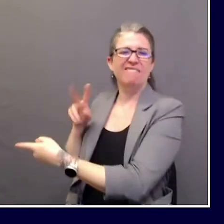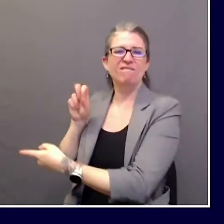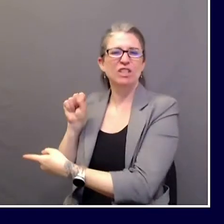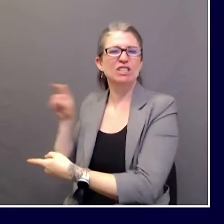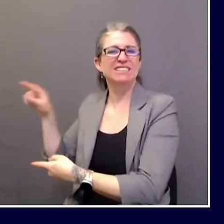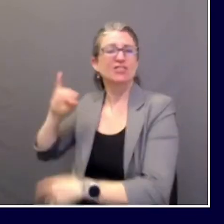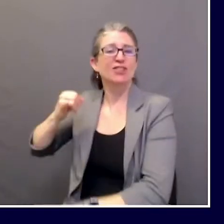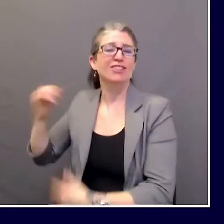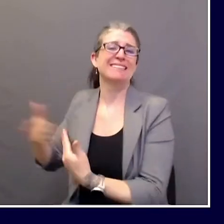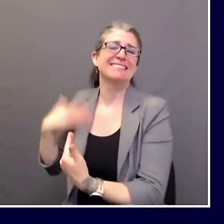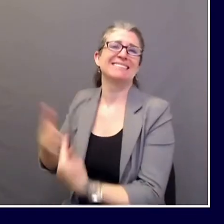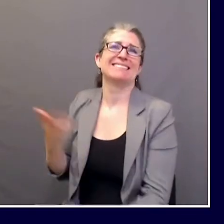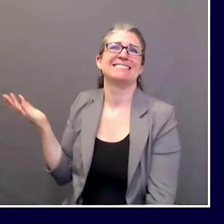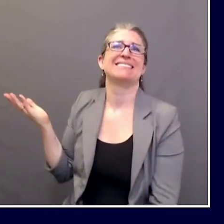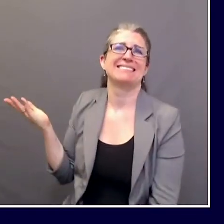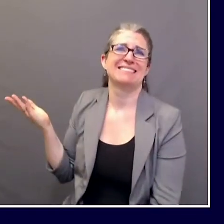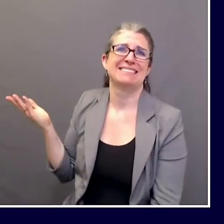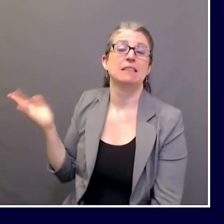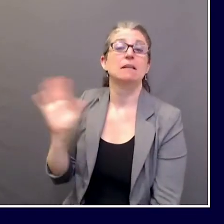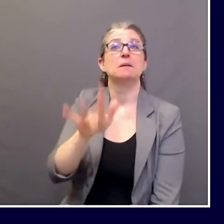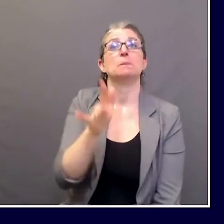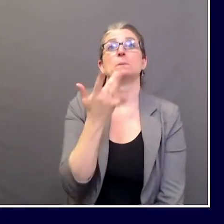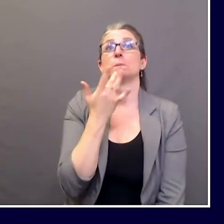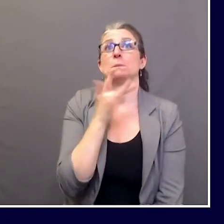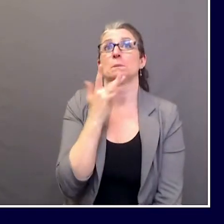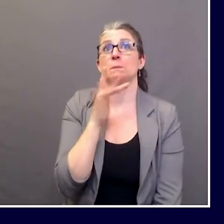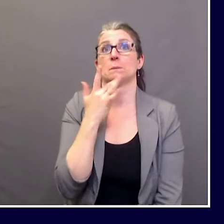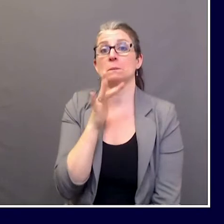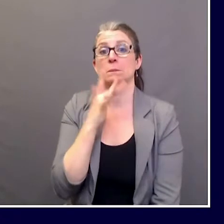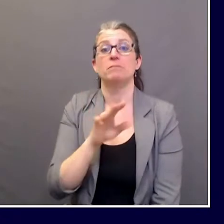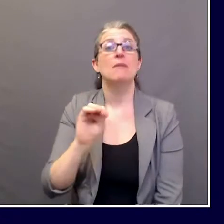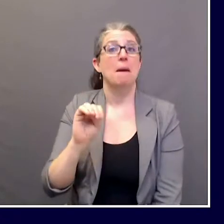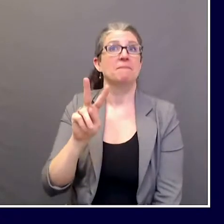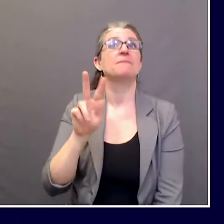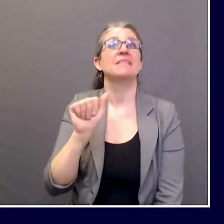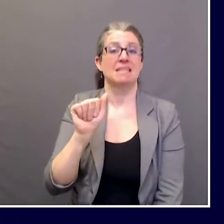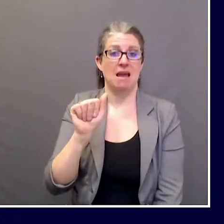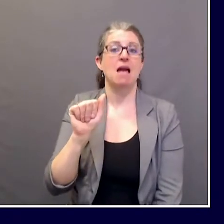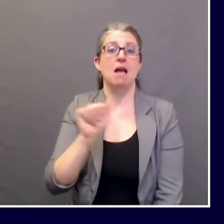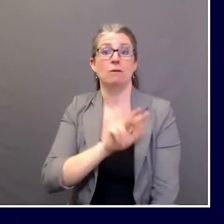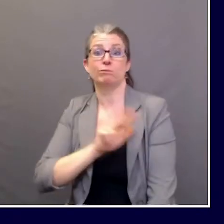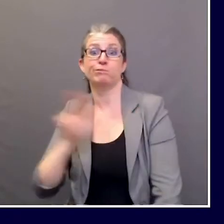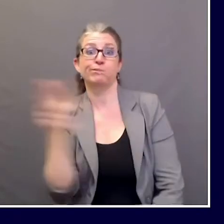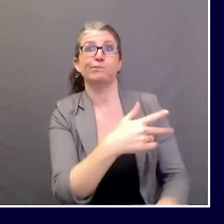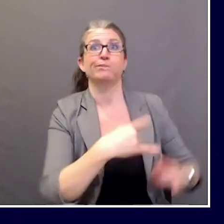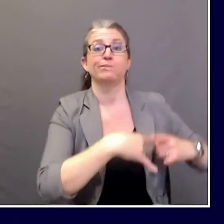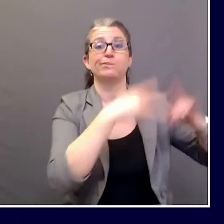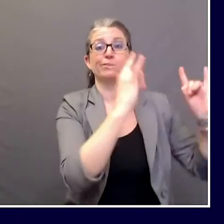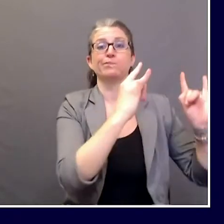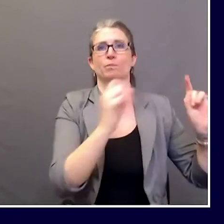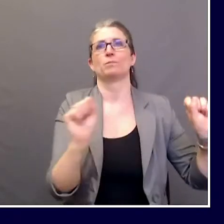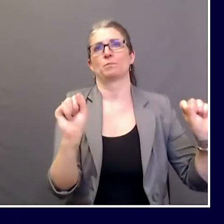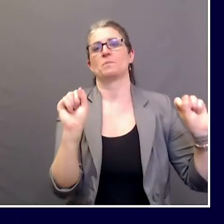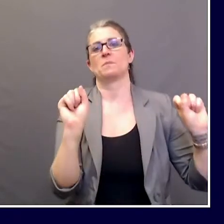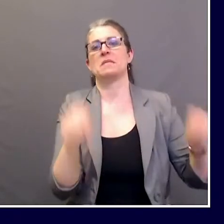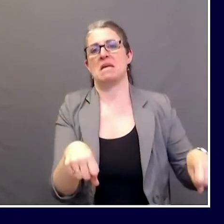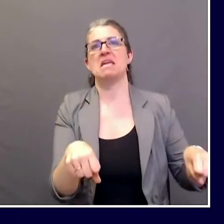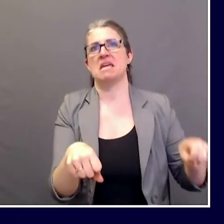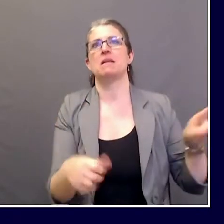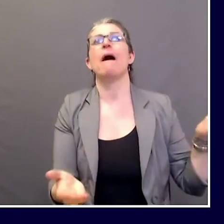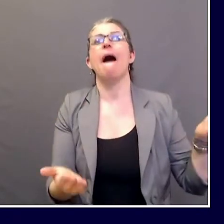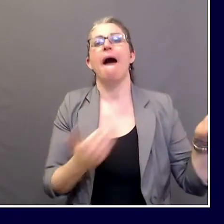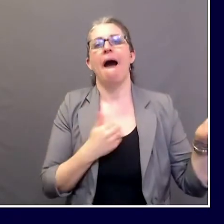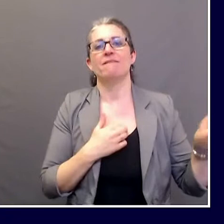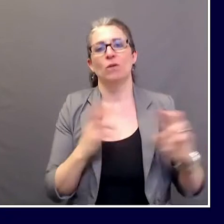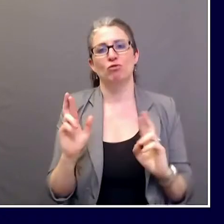sure we thought it through. The second is around the scheduling of second doses. Among the benefits, the initial concept of operations with the